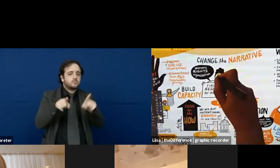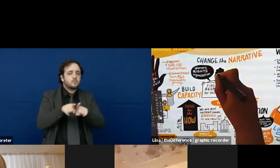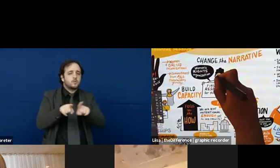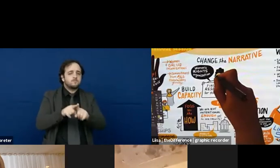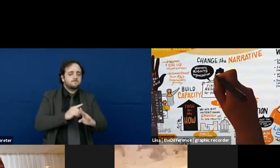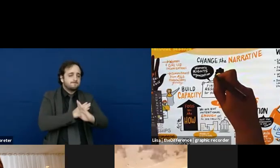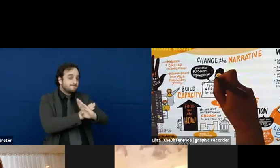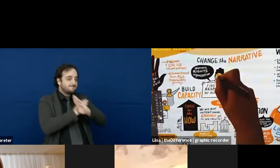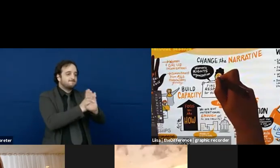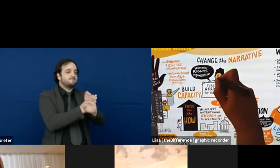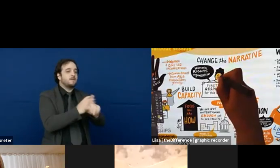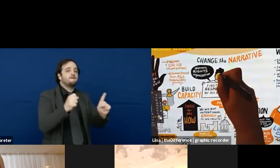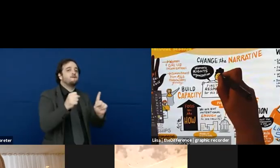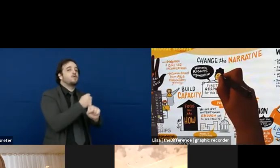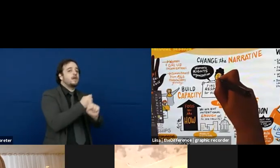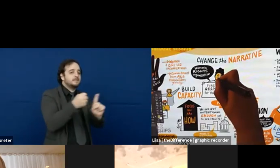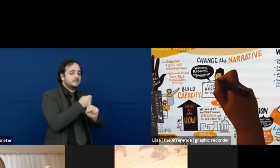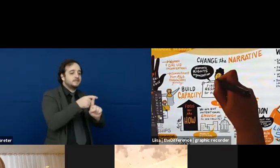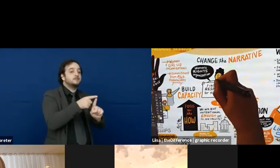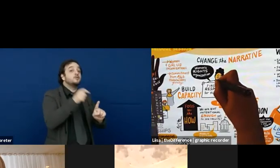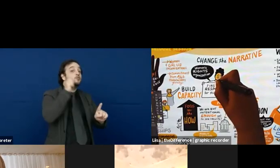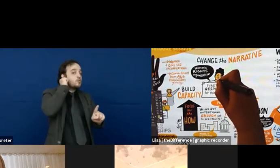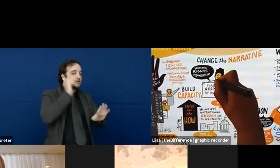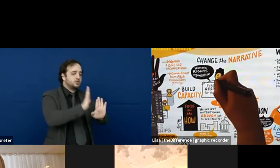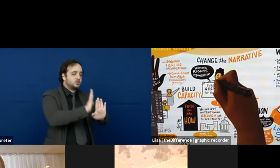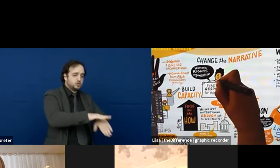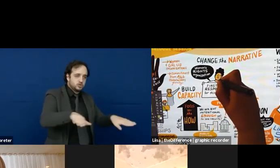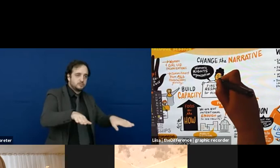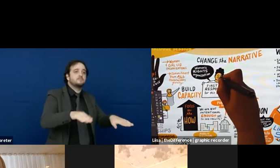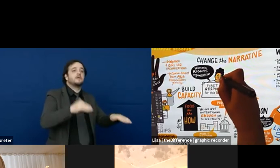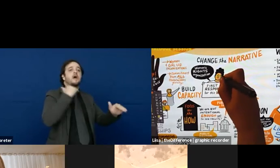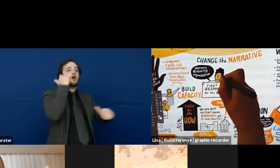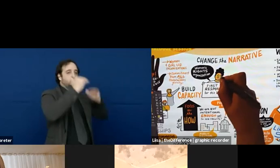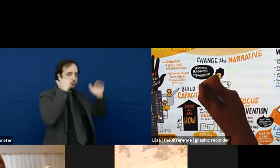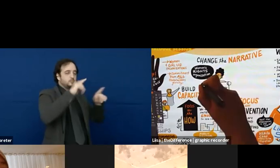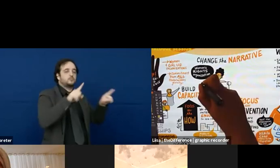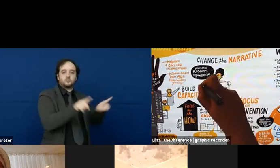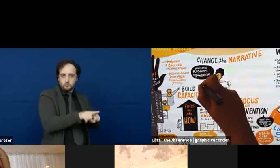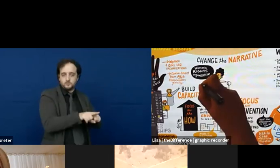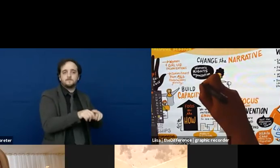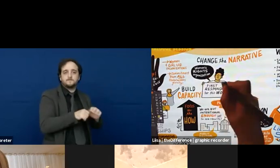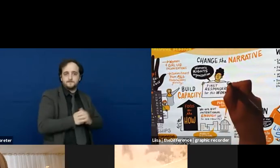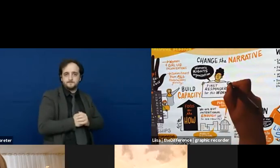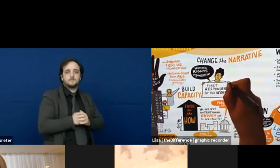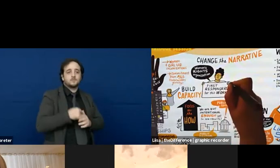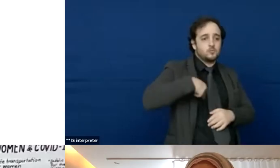and girls as powerhouses in spaces where they are not typically